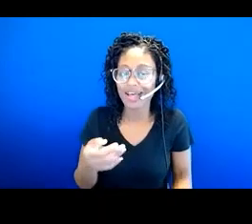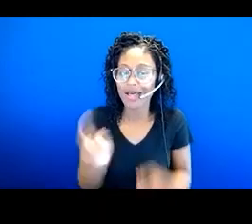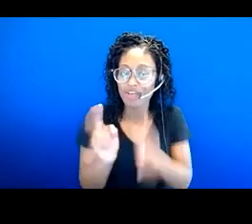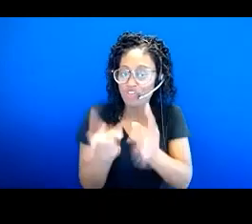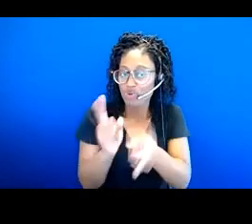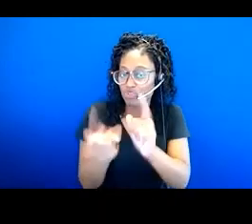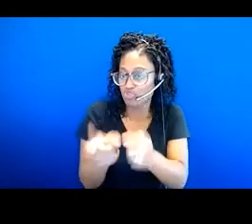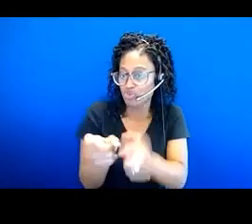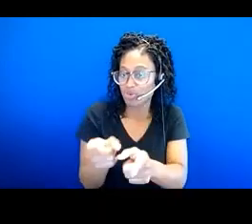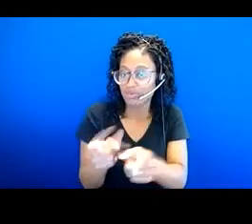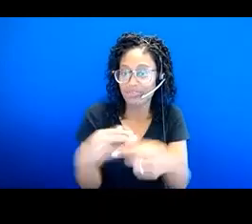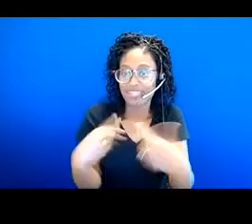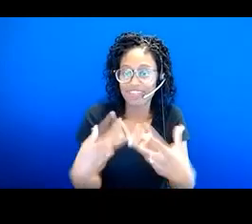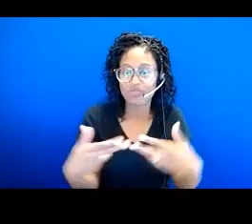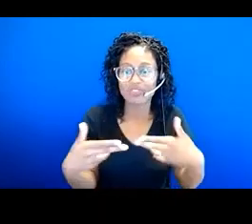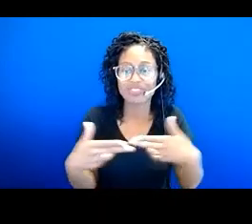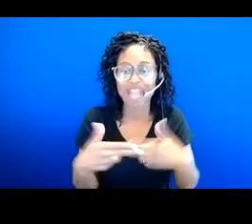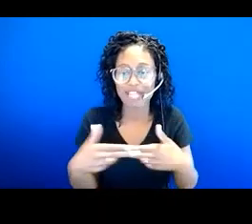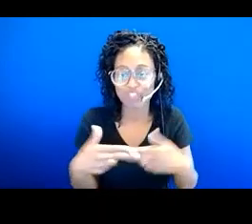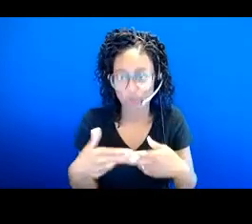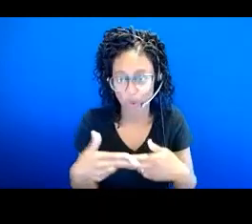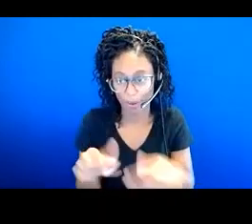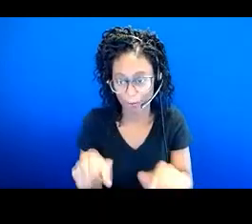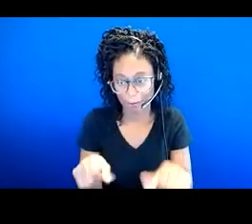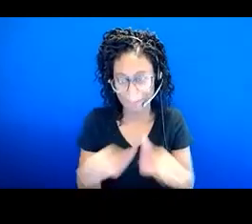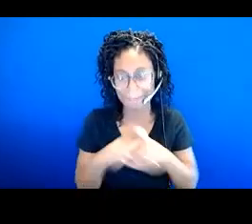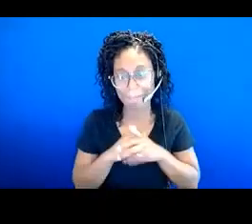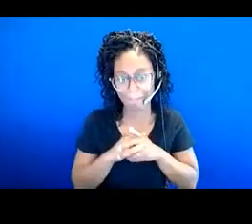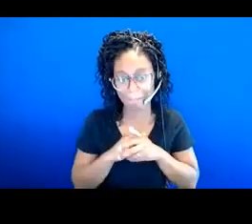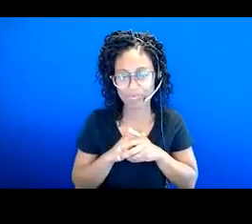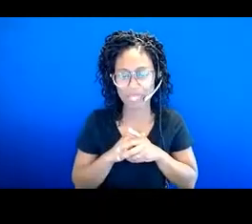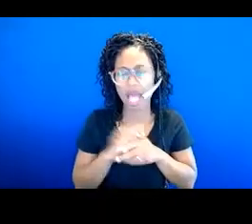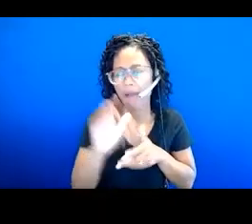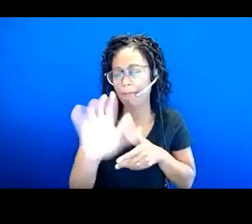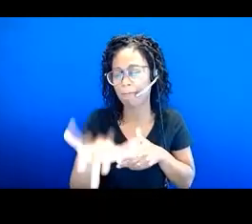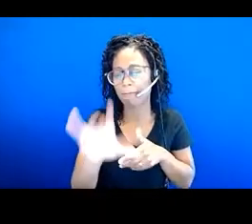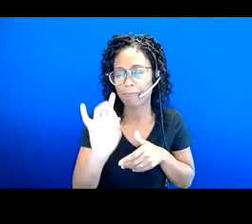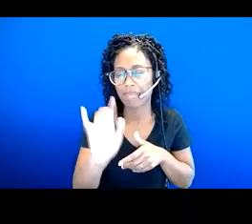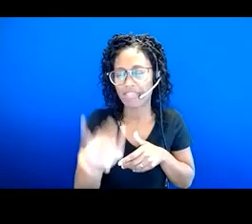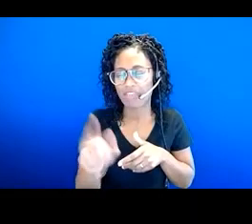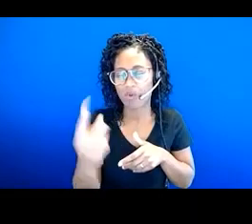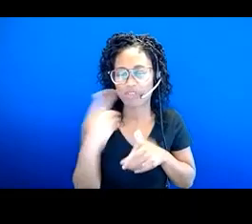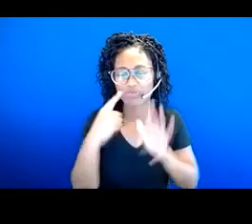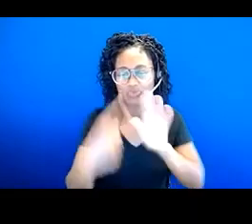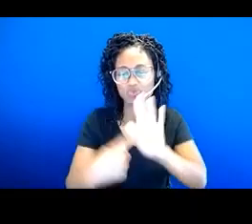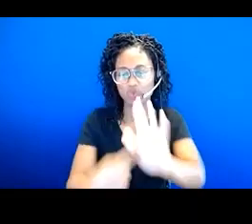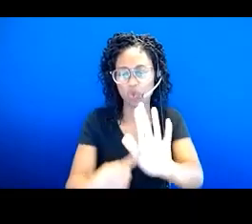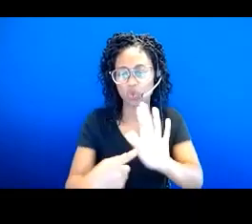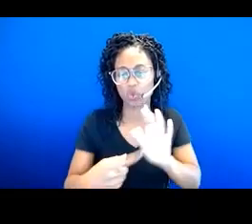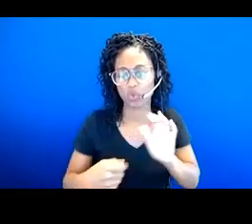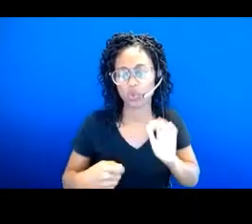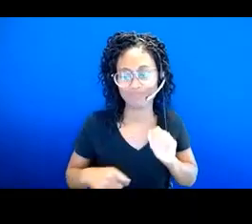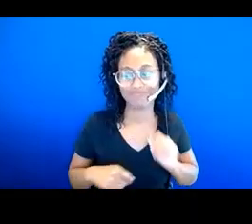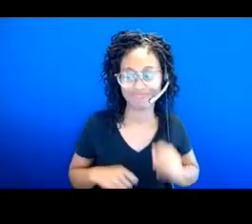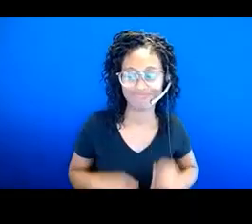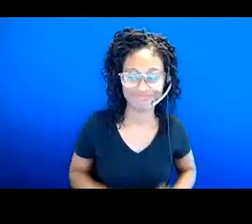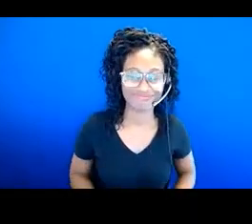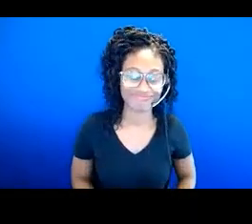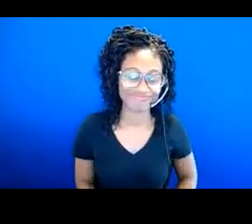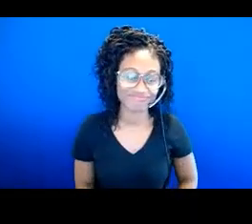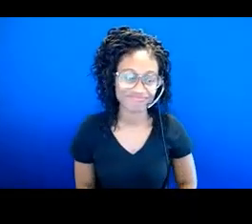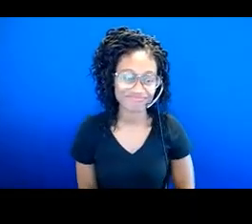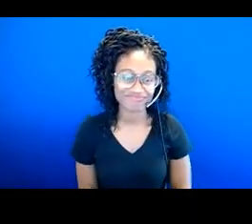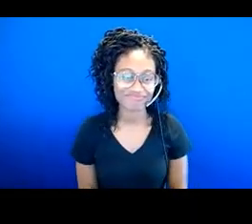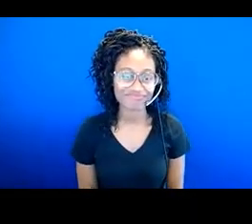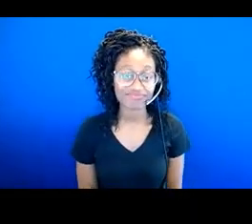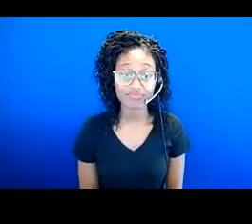create slideshows. So I'm going to choose one of the slideshow templates, or one of the templates that include slideshows, to